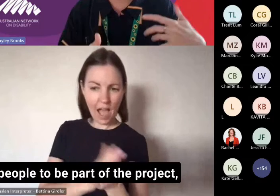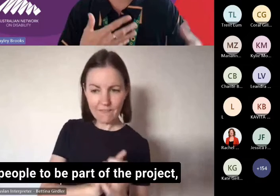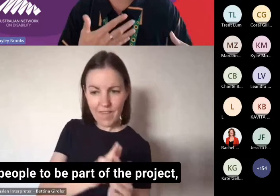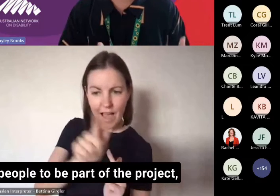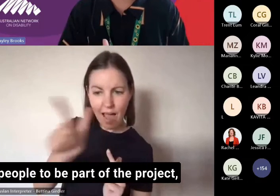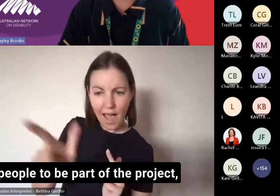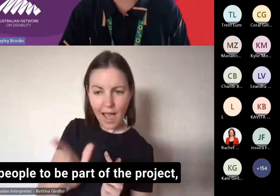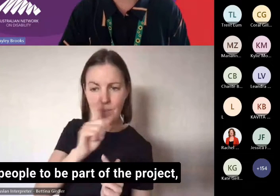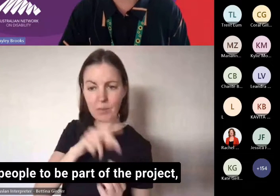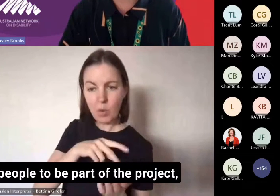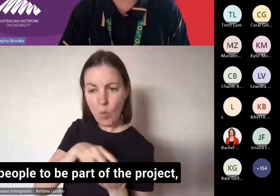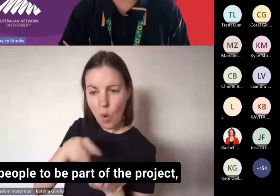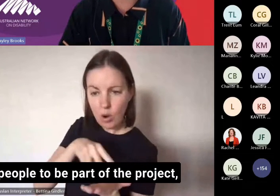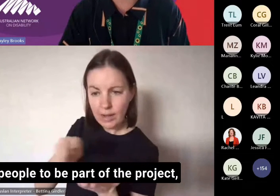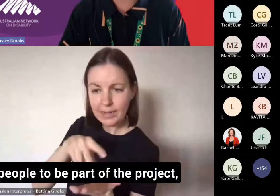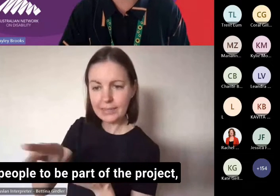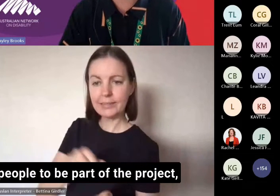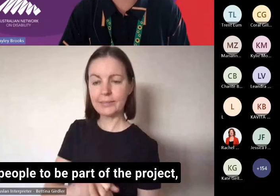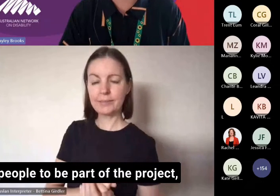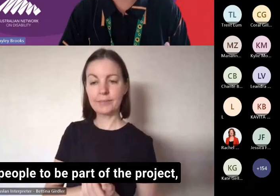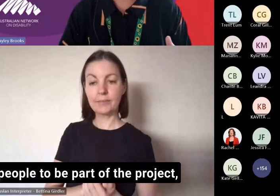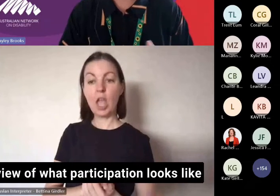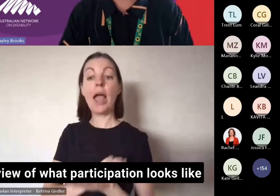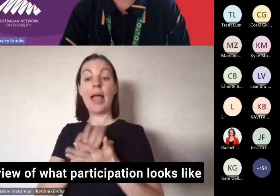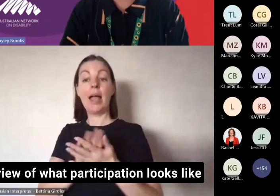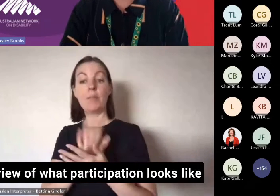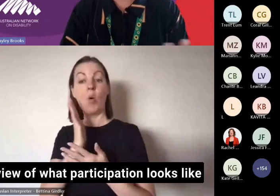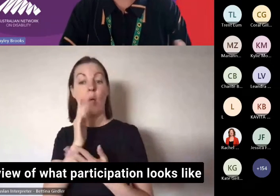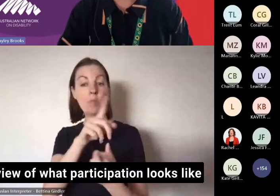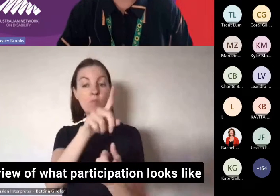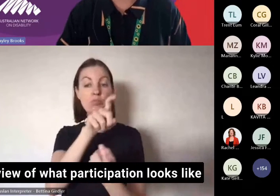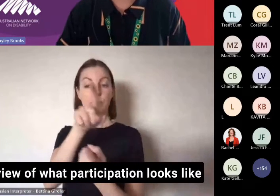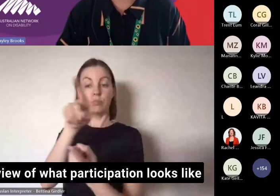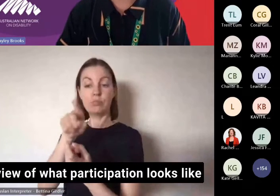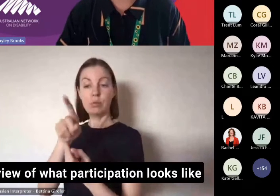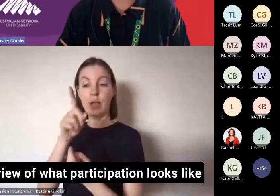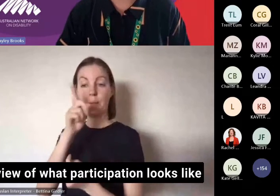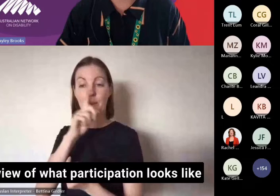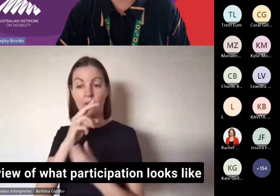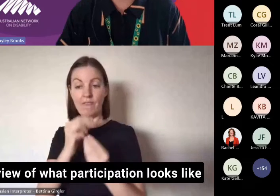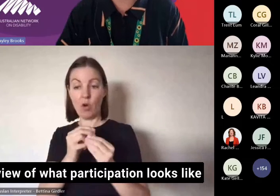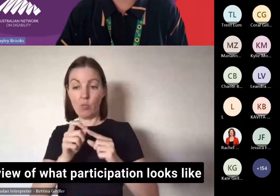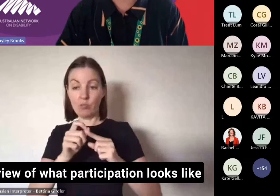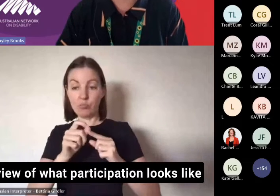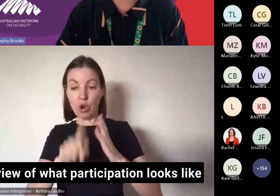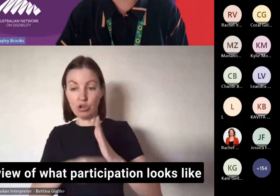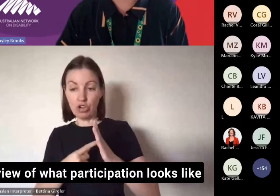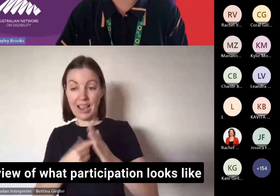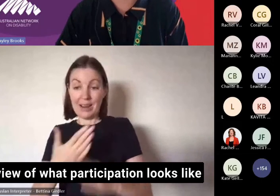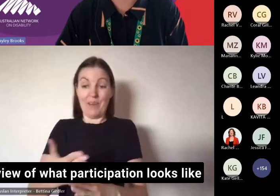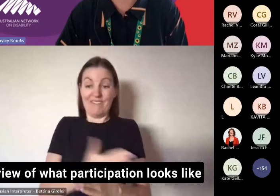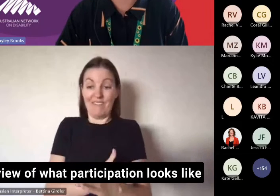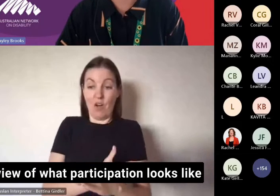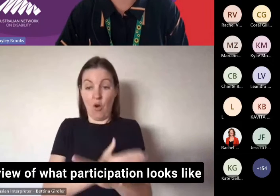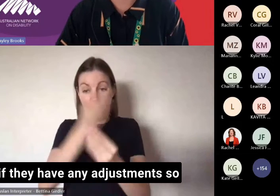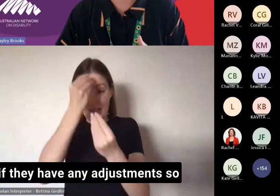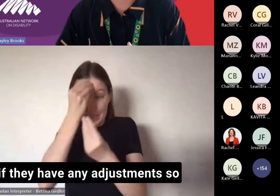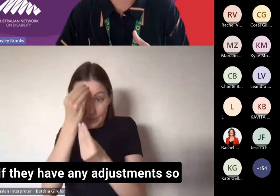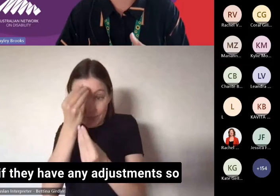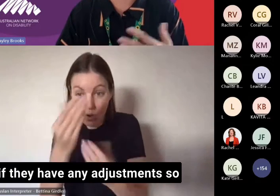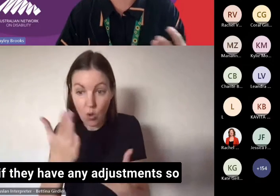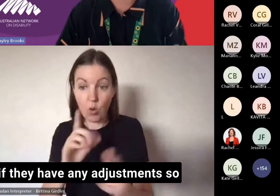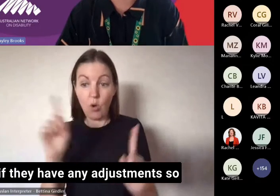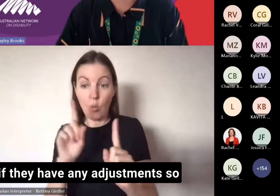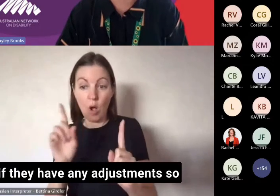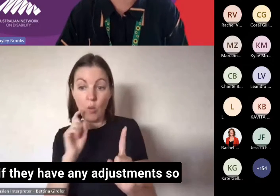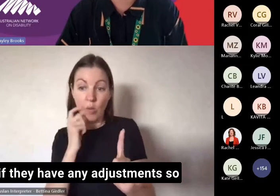when we're recruiting people to be part of the project, we're giving them an overview of what participation looks like and then